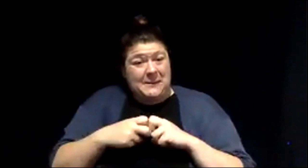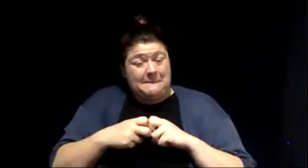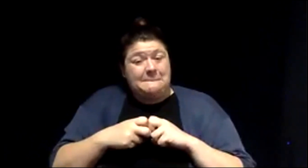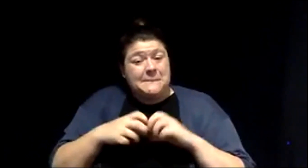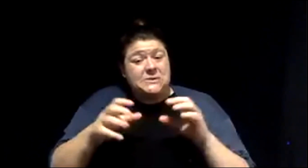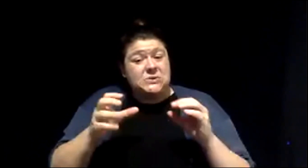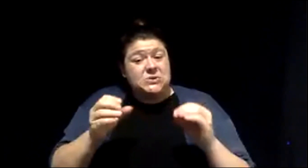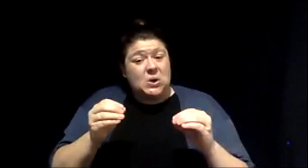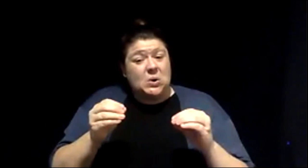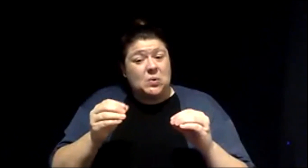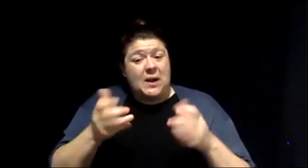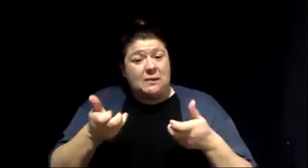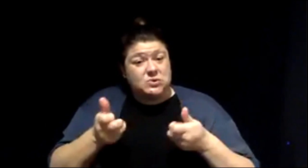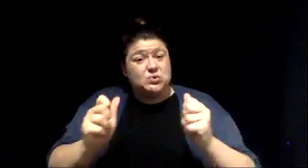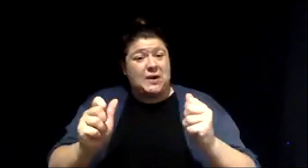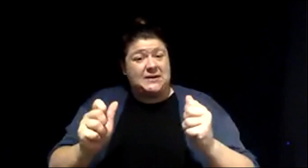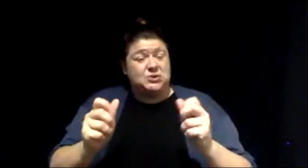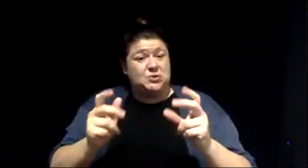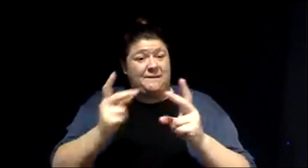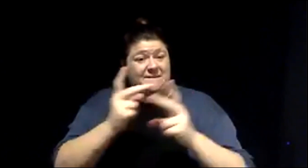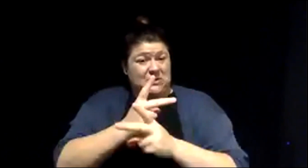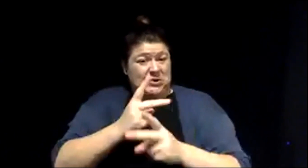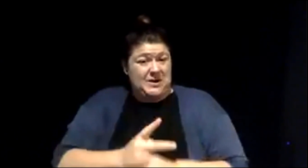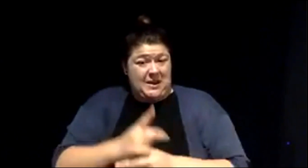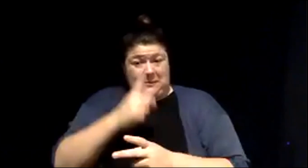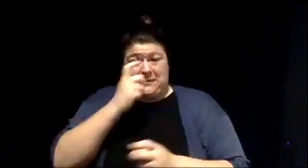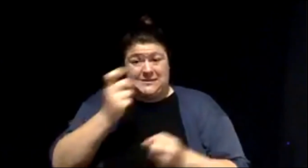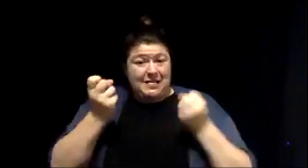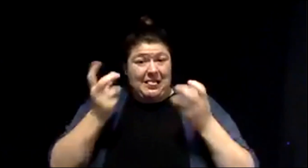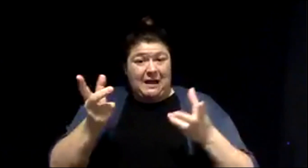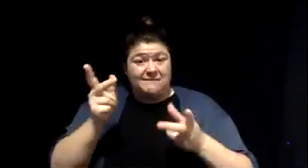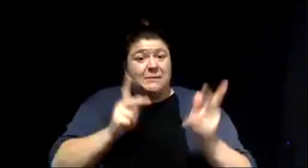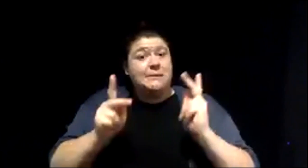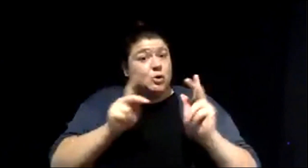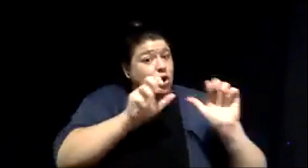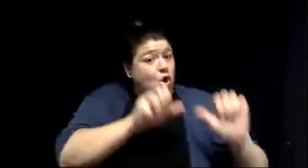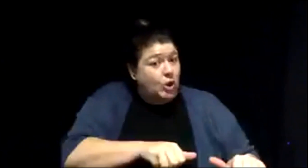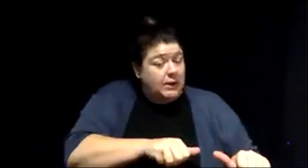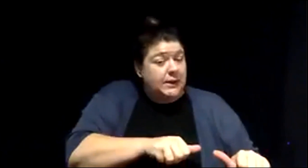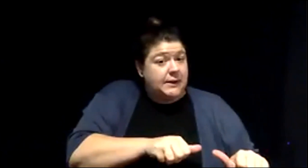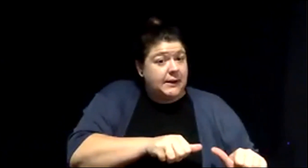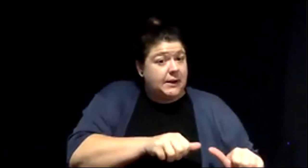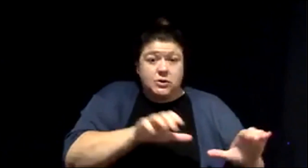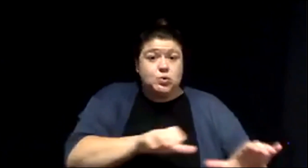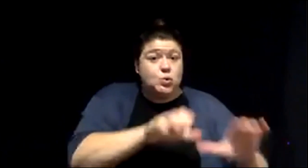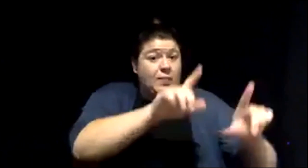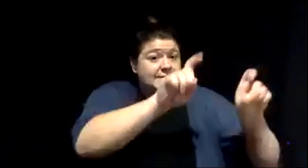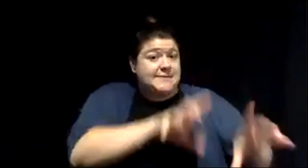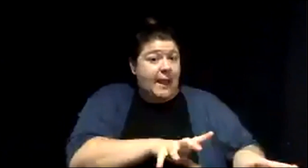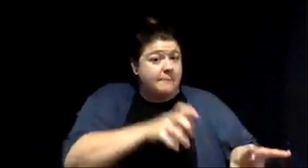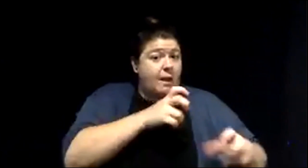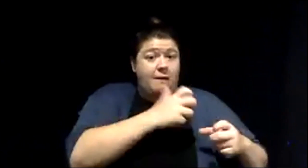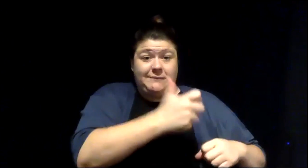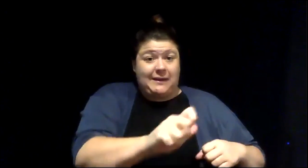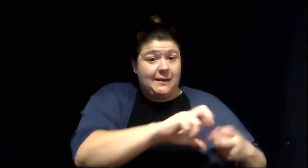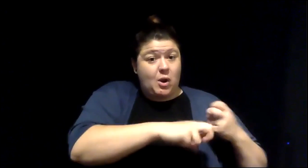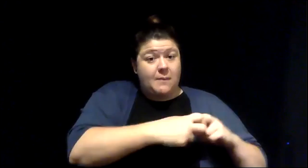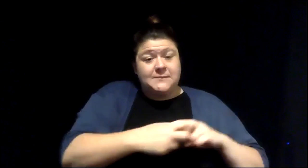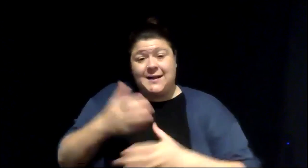try to work that out because there were a lot of people who were able to take the exam without any problems, and there were some people who had